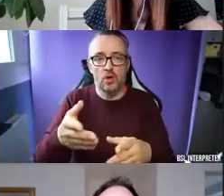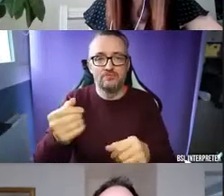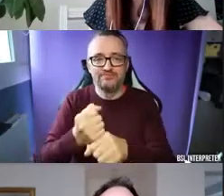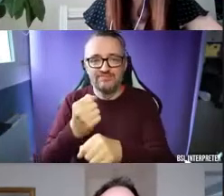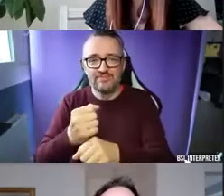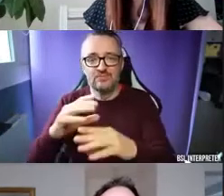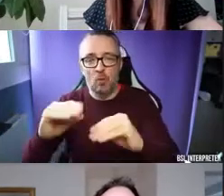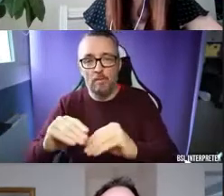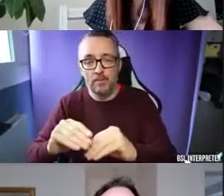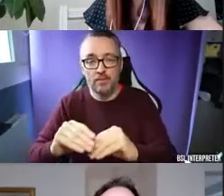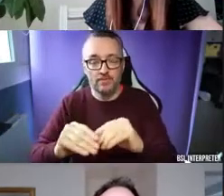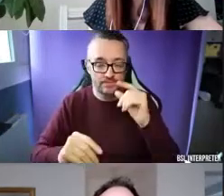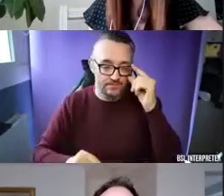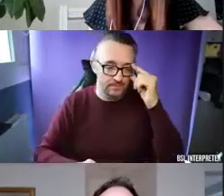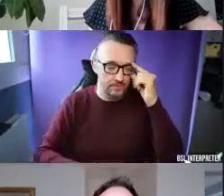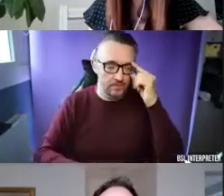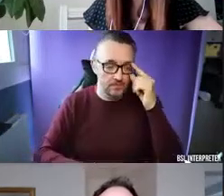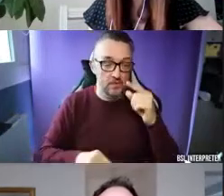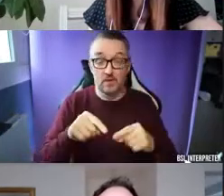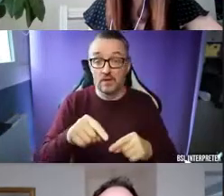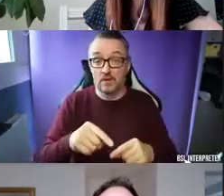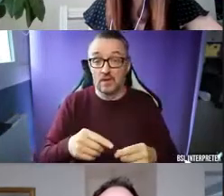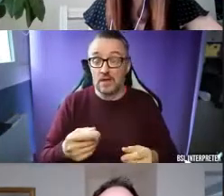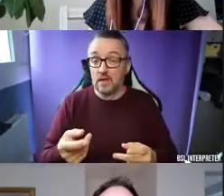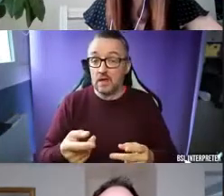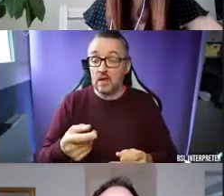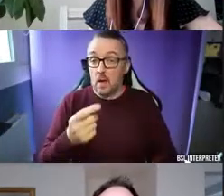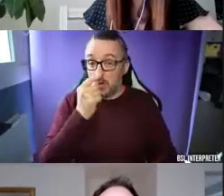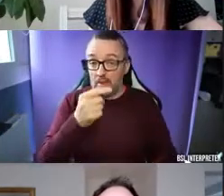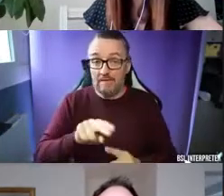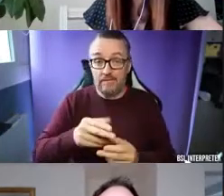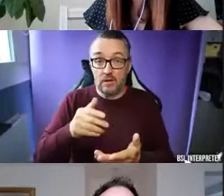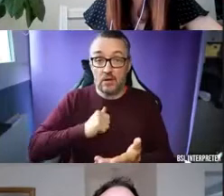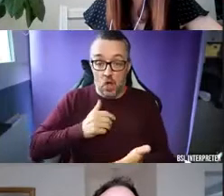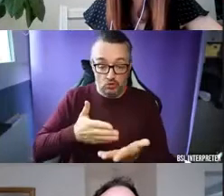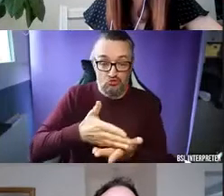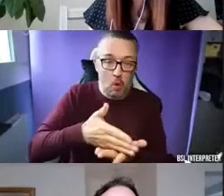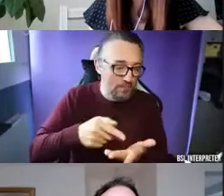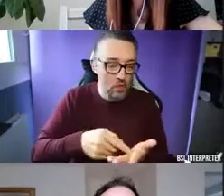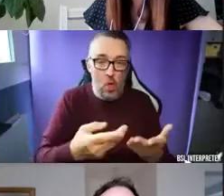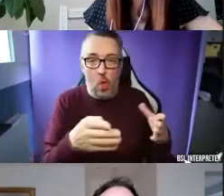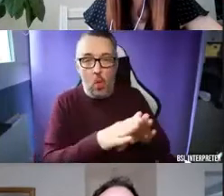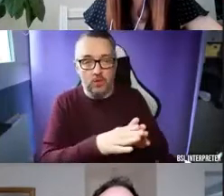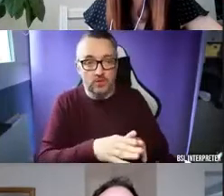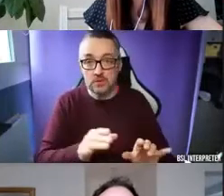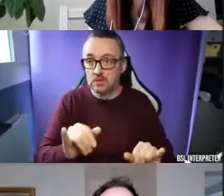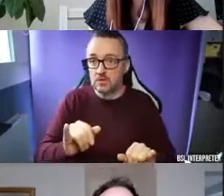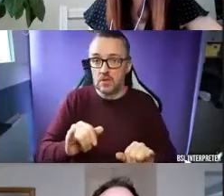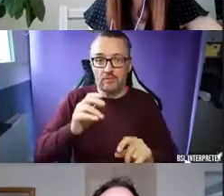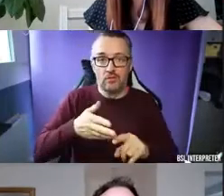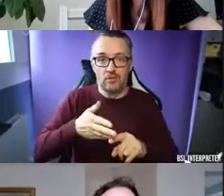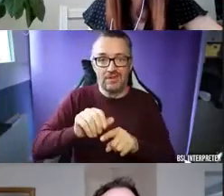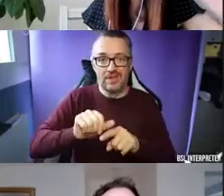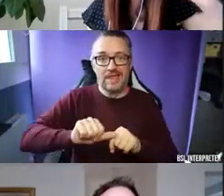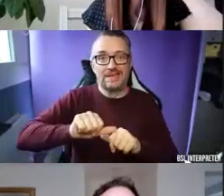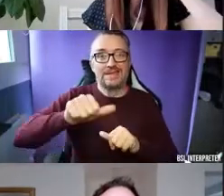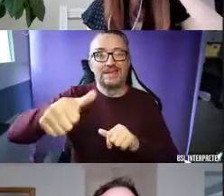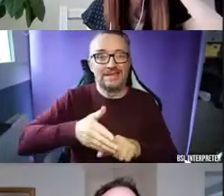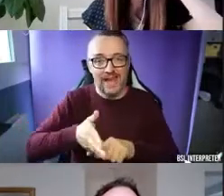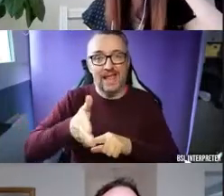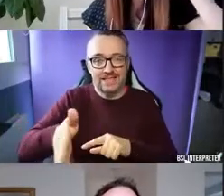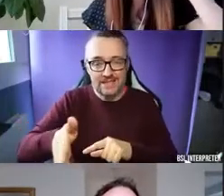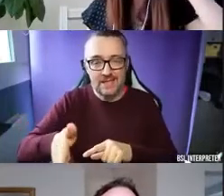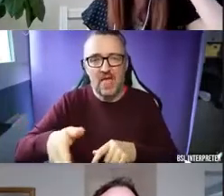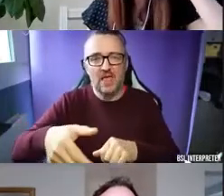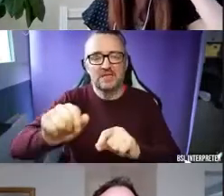bad experience for someone if a stop there or station is closed and they need to travel to another one to start their